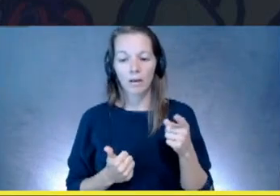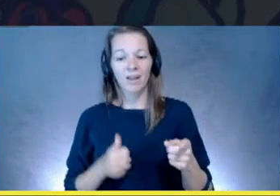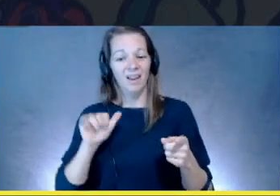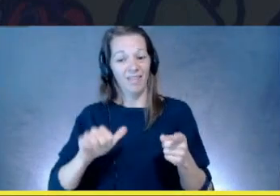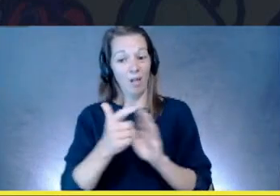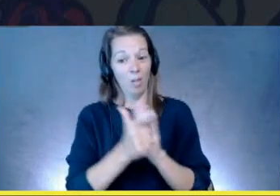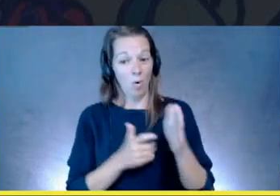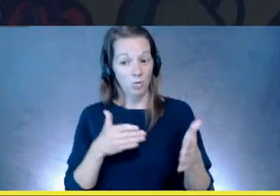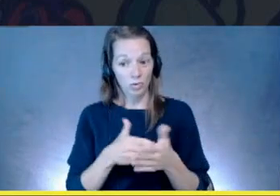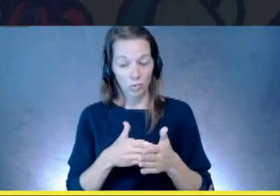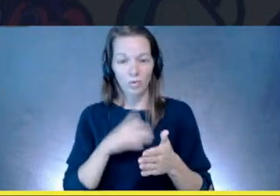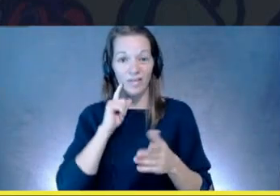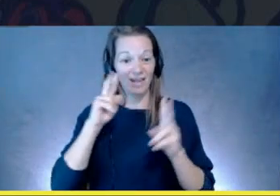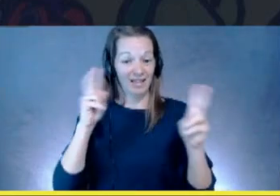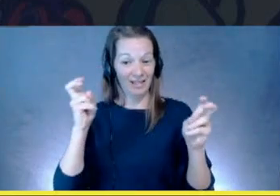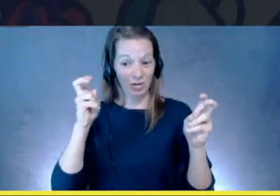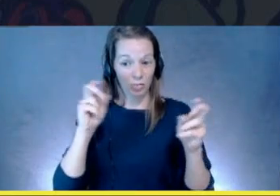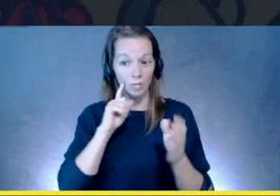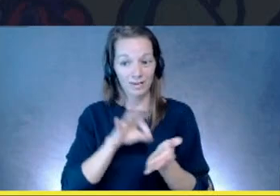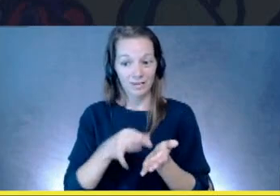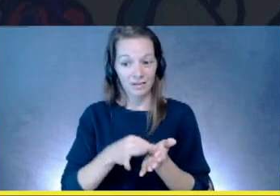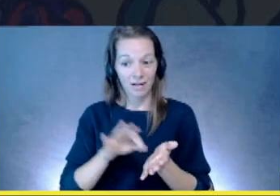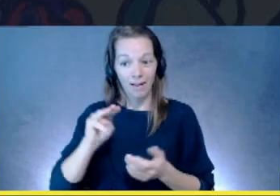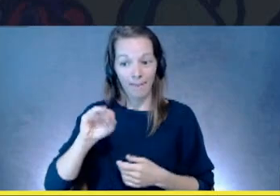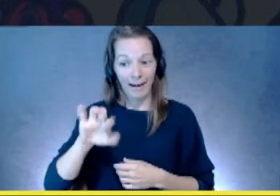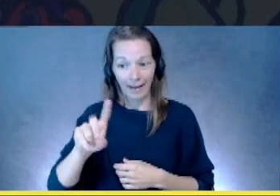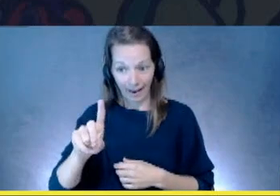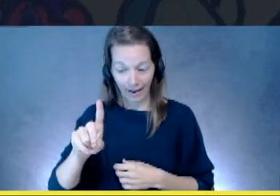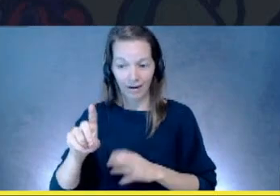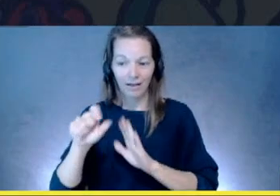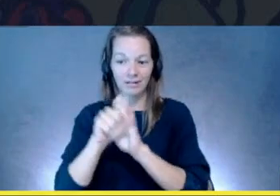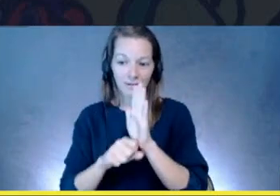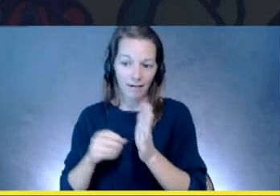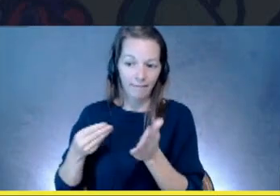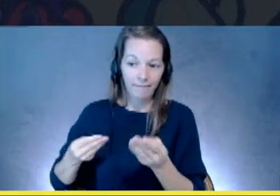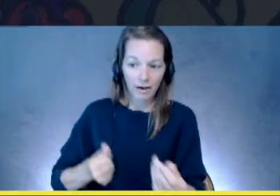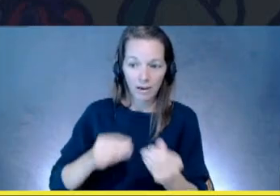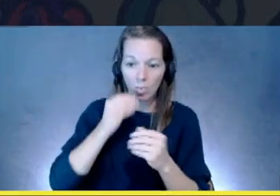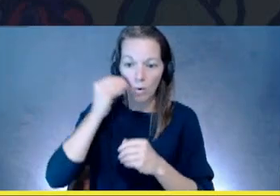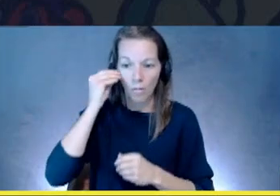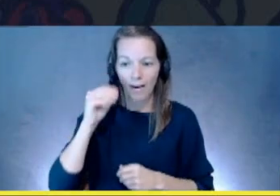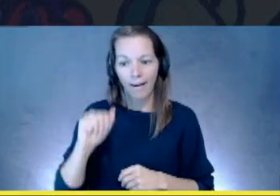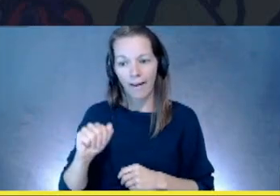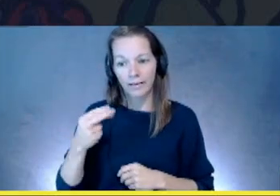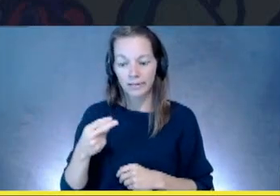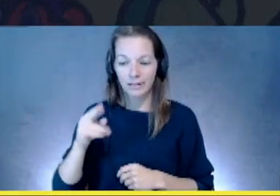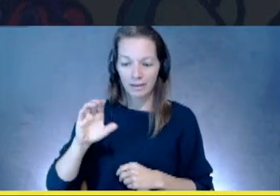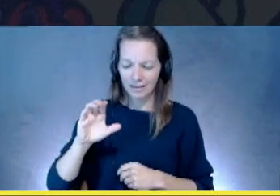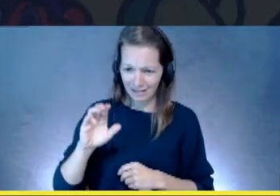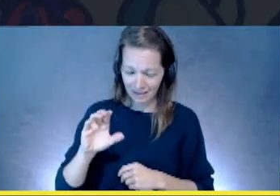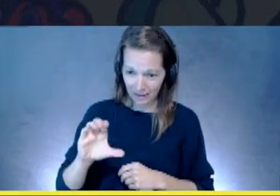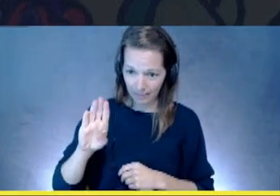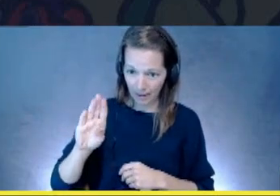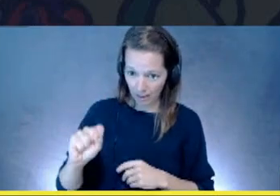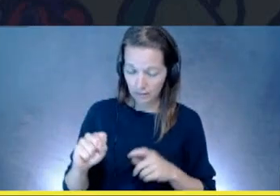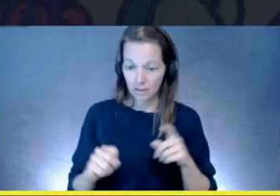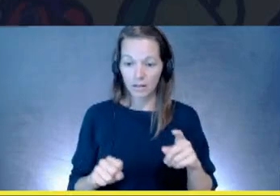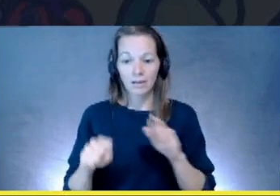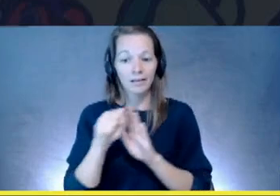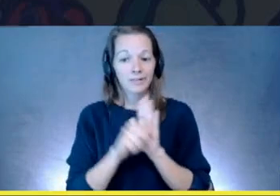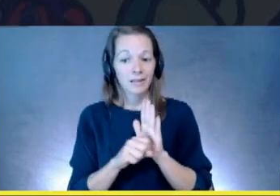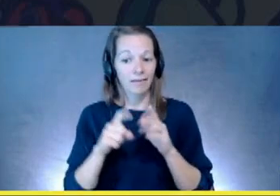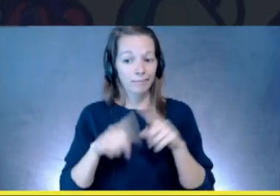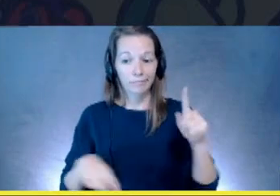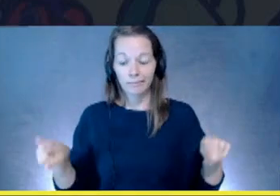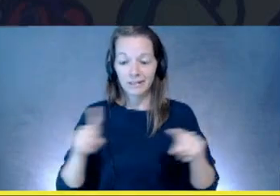Medicaid, states funding home and community-based services, or HCBS. States vary widely in Medicaid expenditures